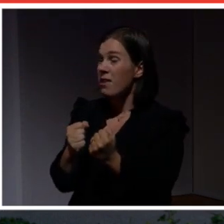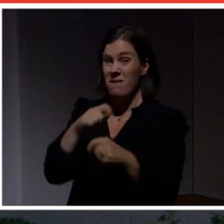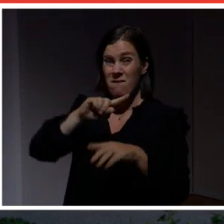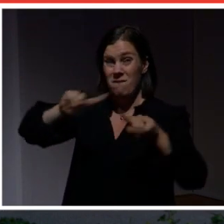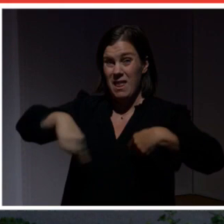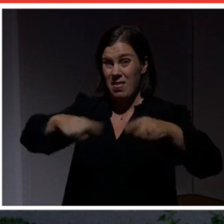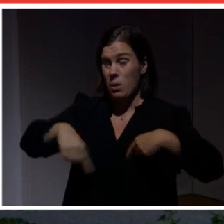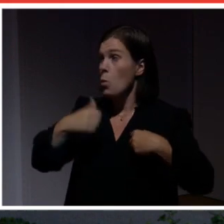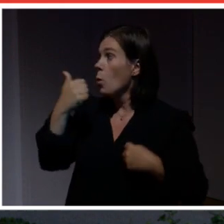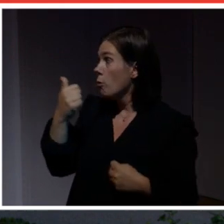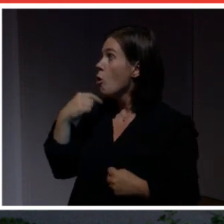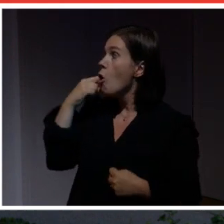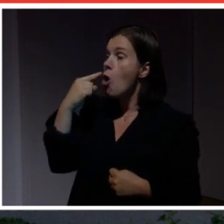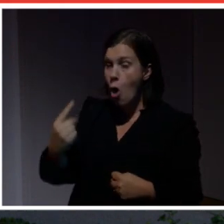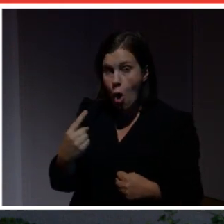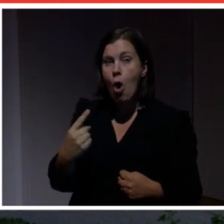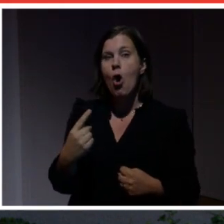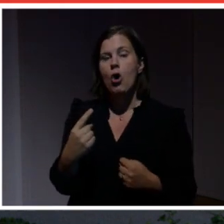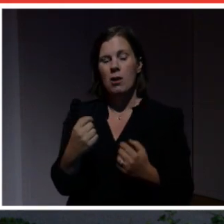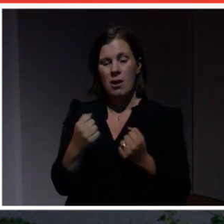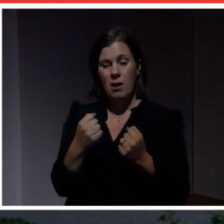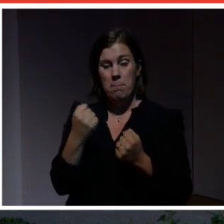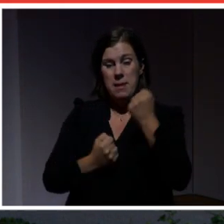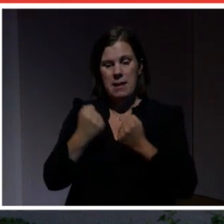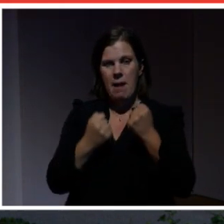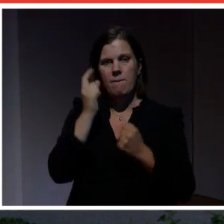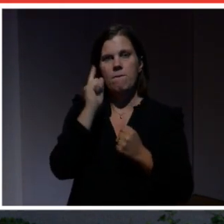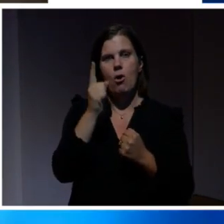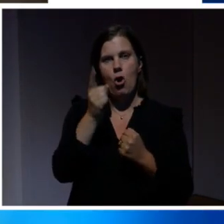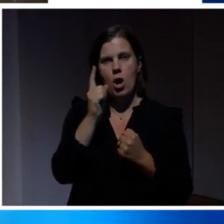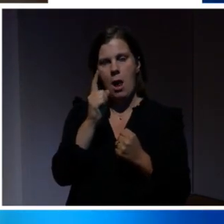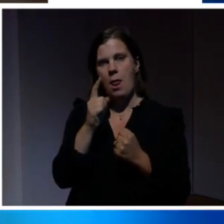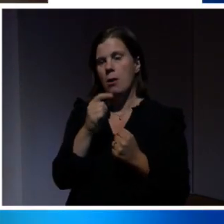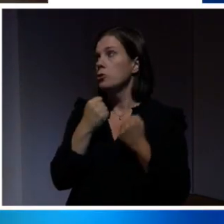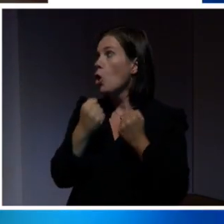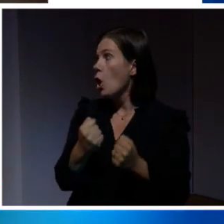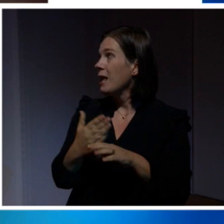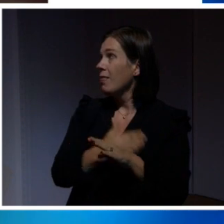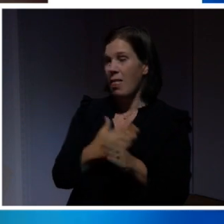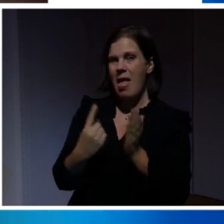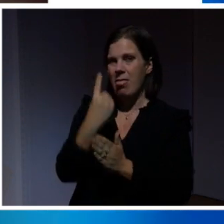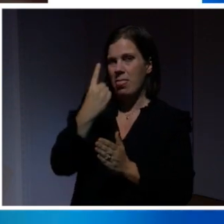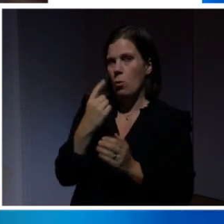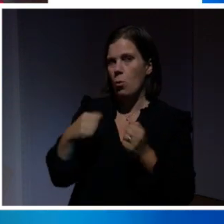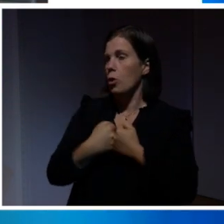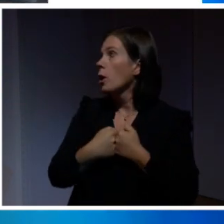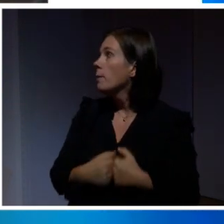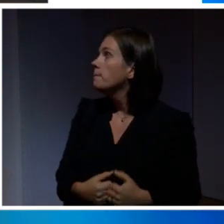video, you'll hear the car warn the driver before an accident happens. Listen to the